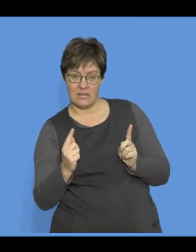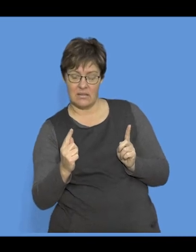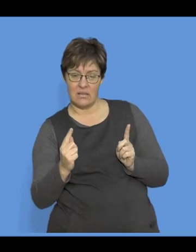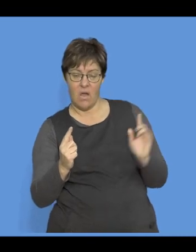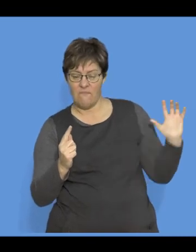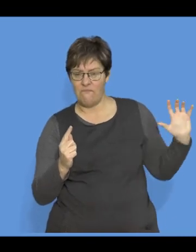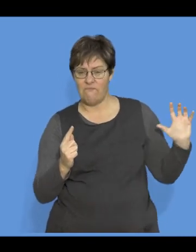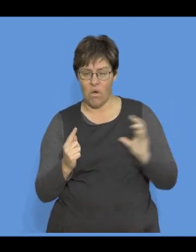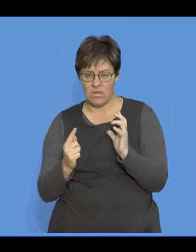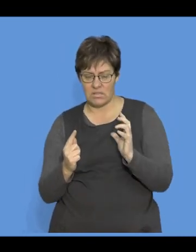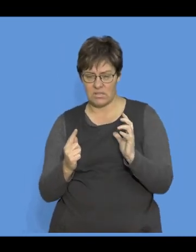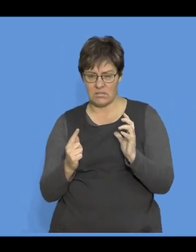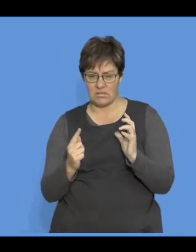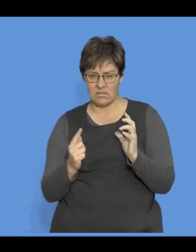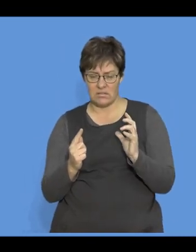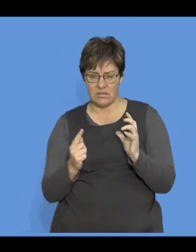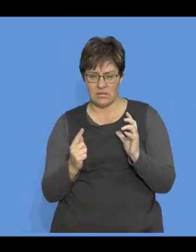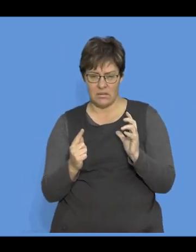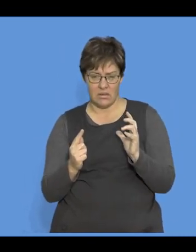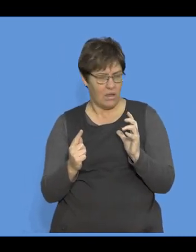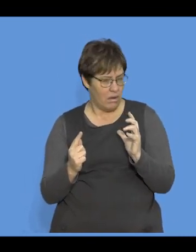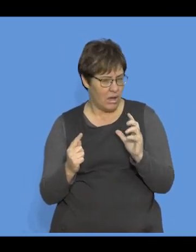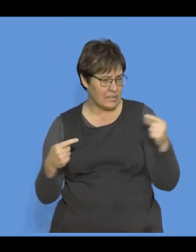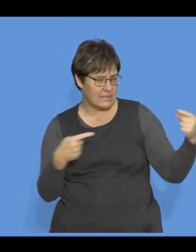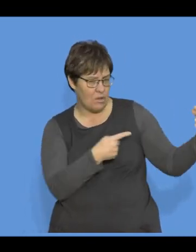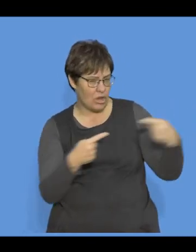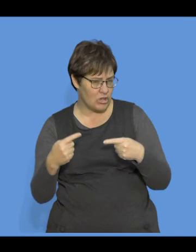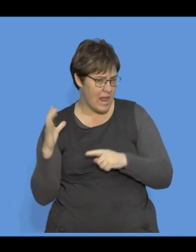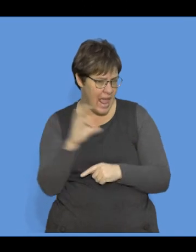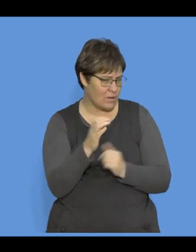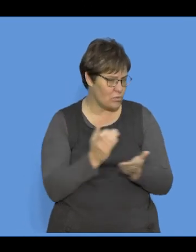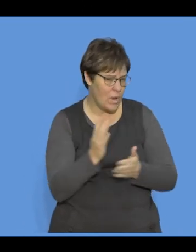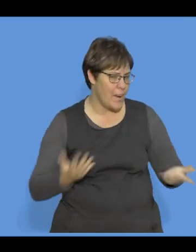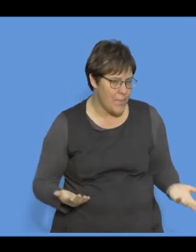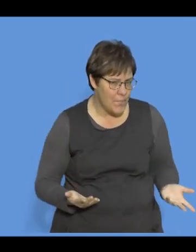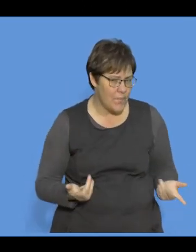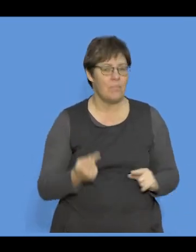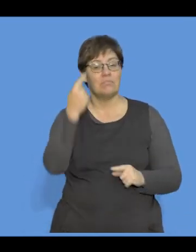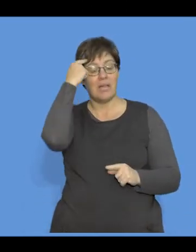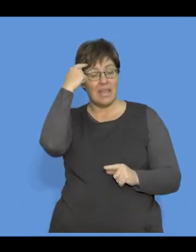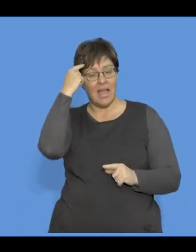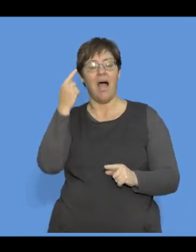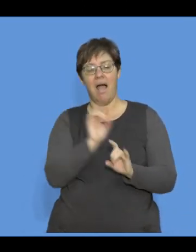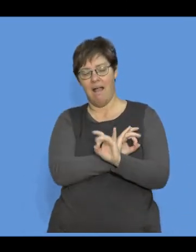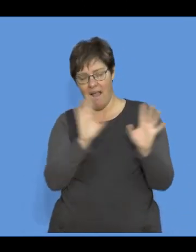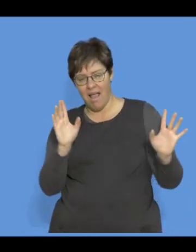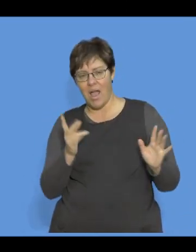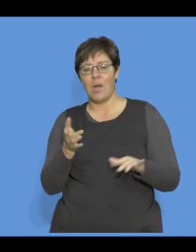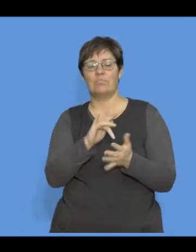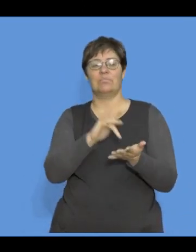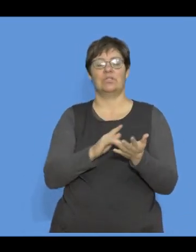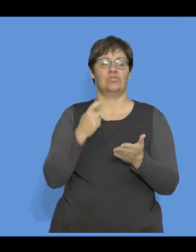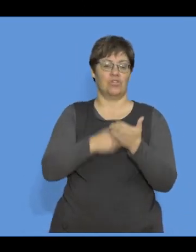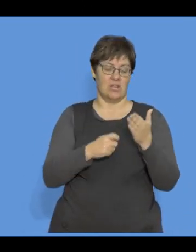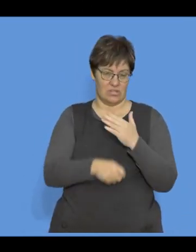force be acting on that? And so you can think it through in terms of where that position of that charge is. The test